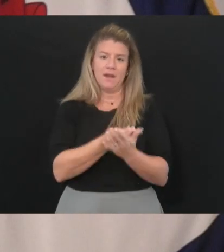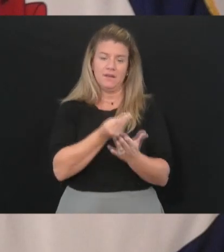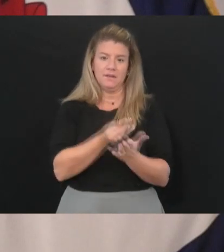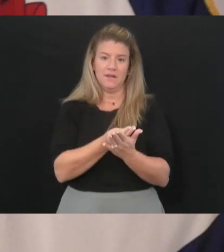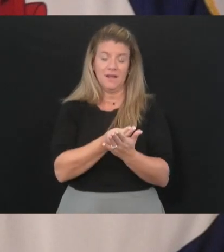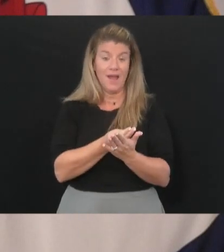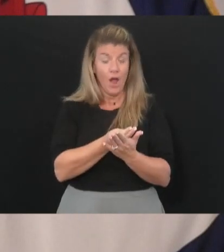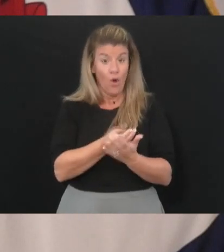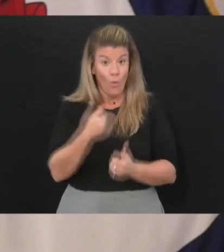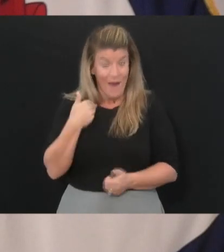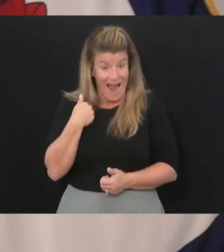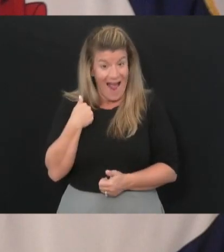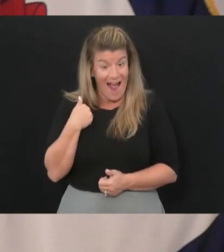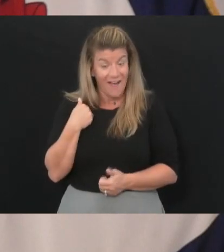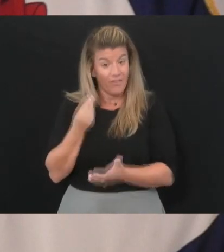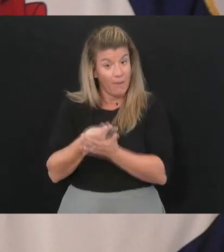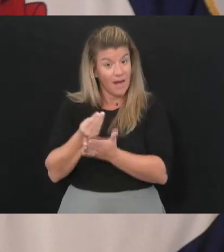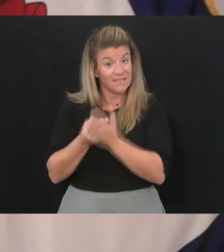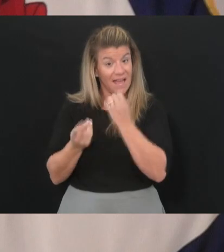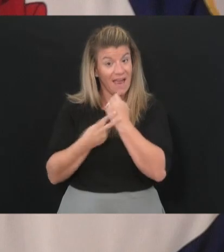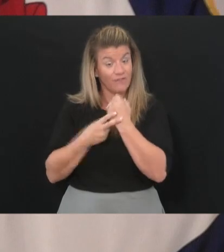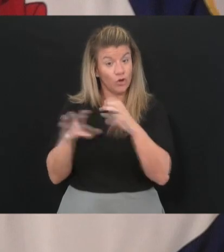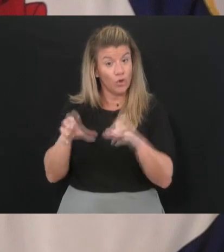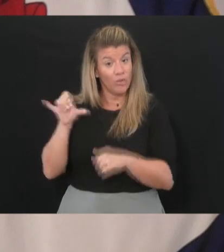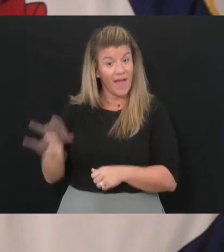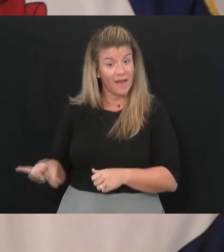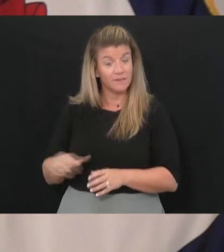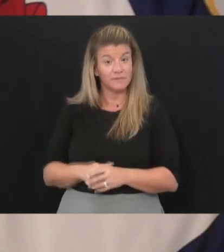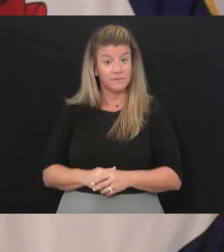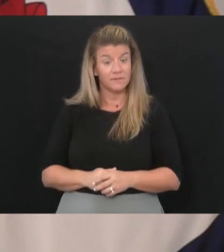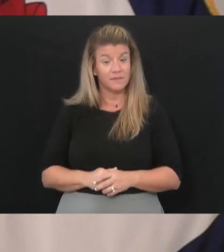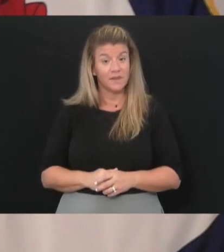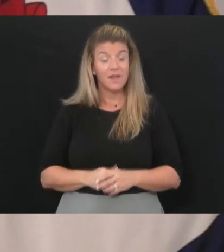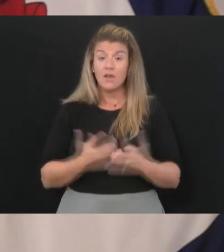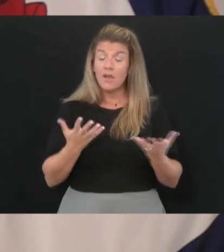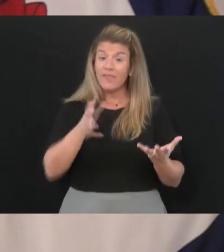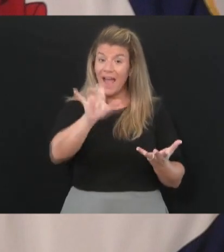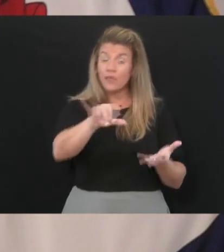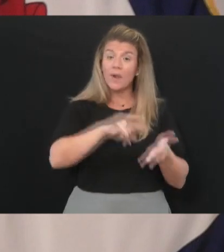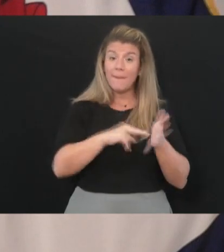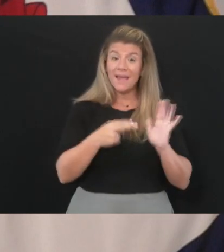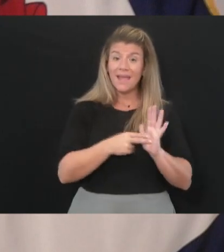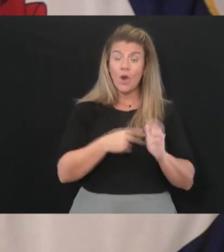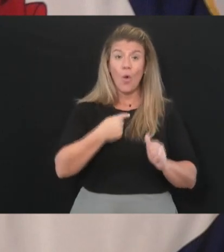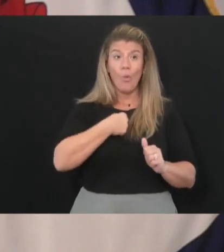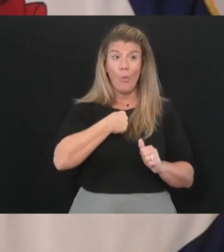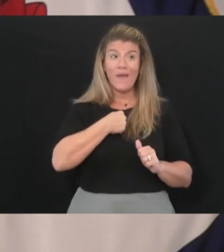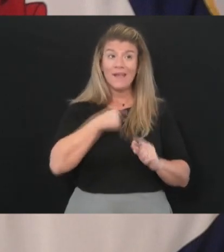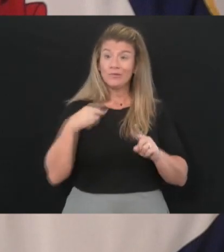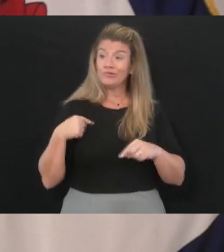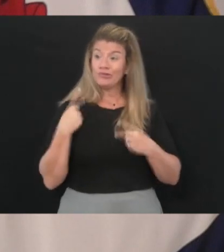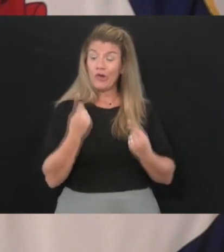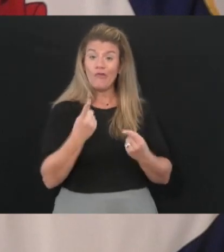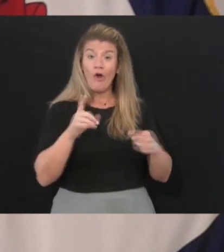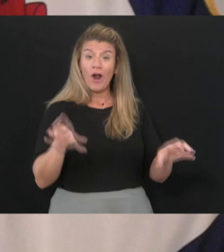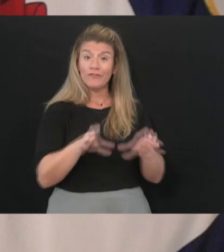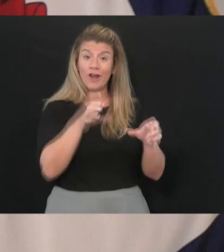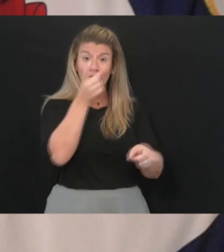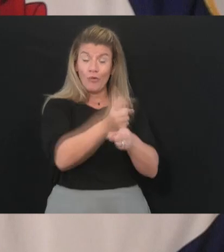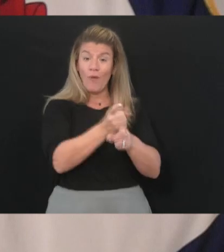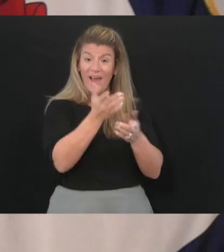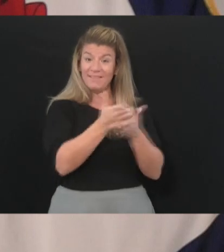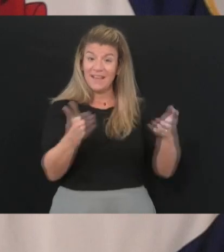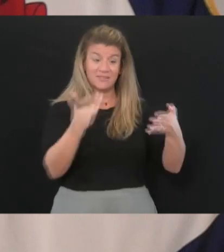got the money sitting there to be able to do it. But that's what I'm saying. We did the things that were prudent and the right buttons to